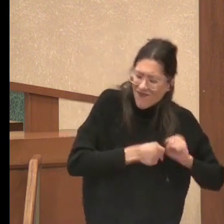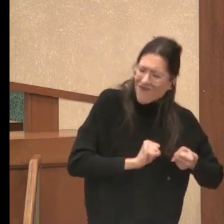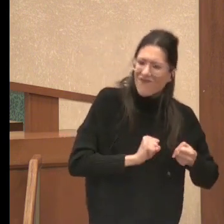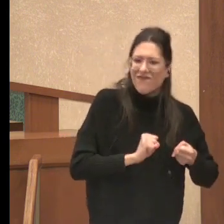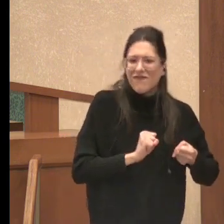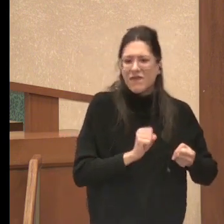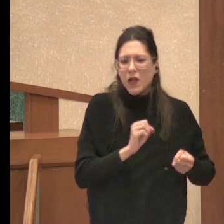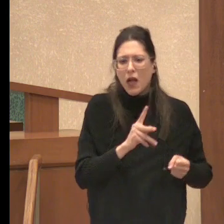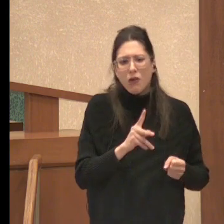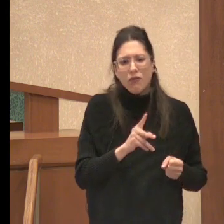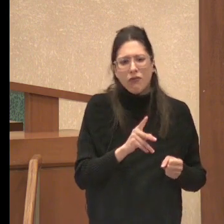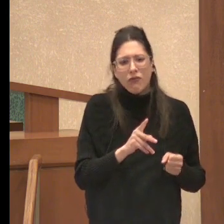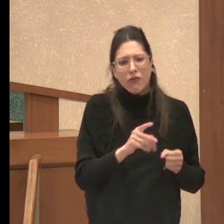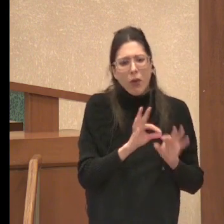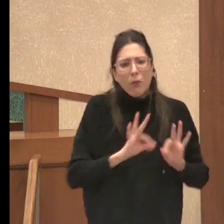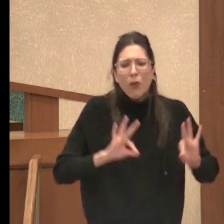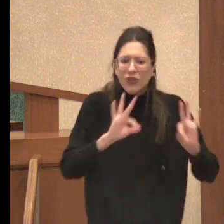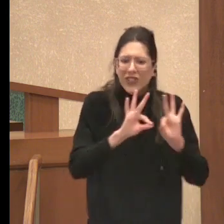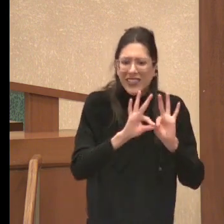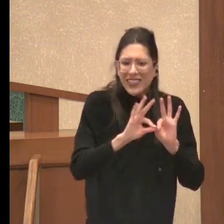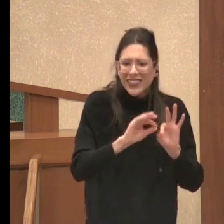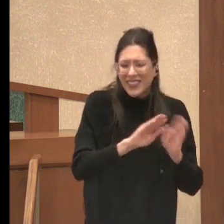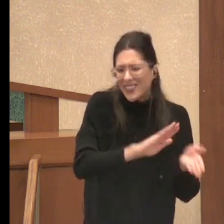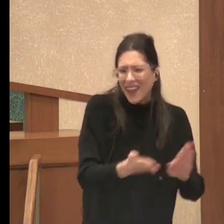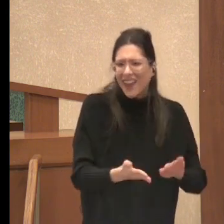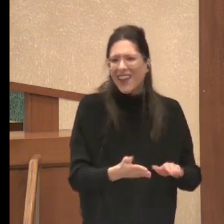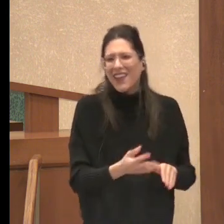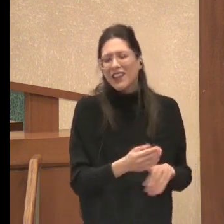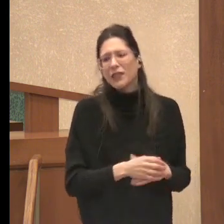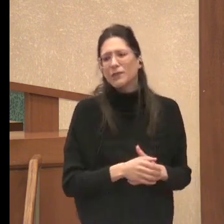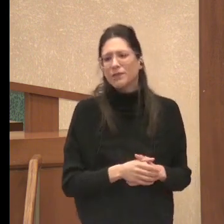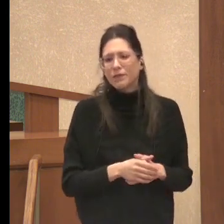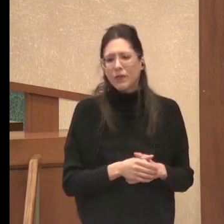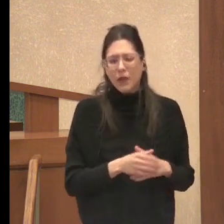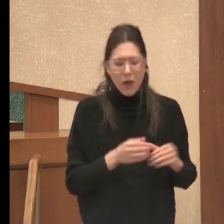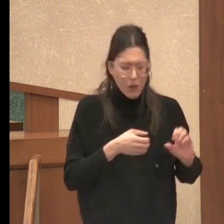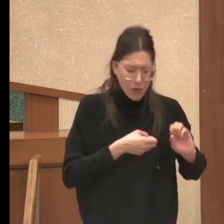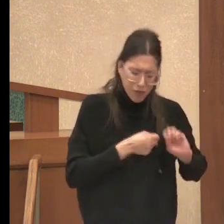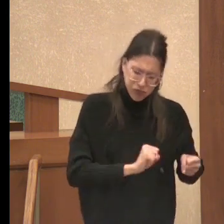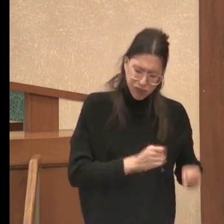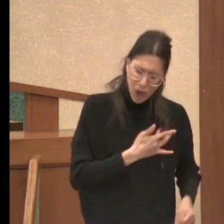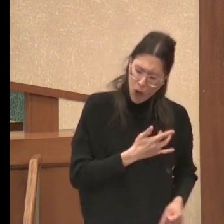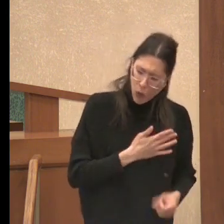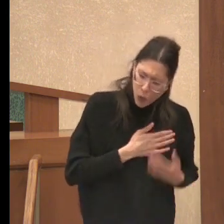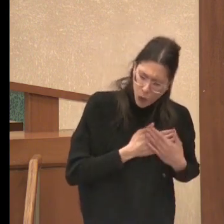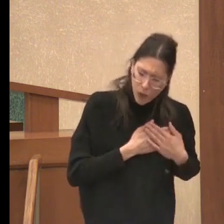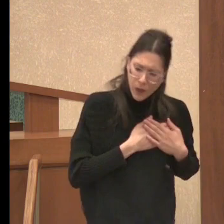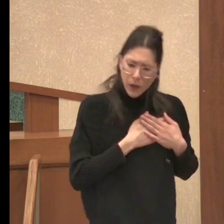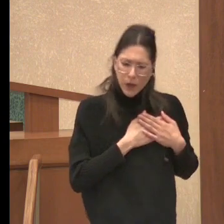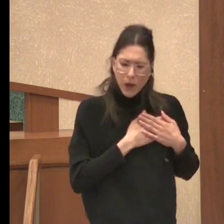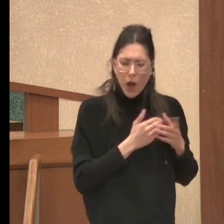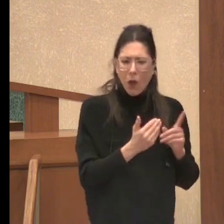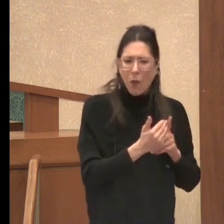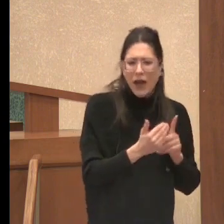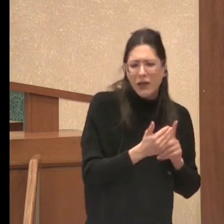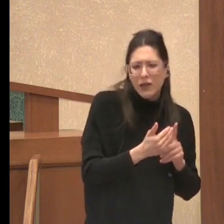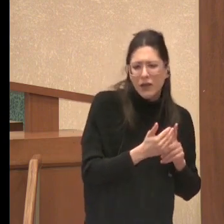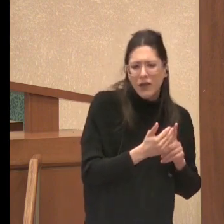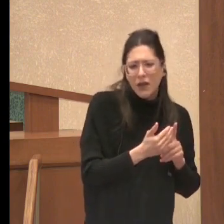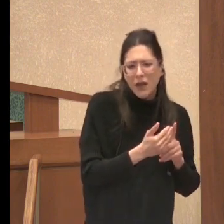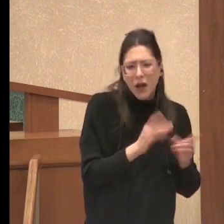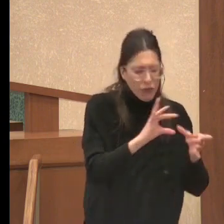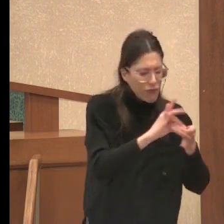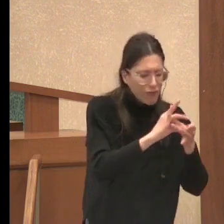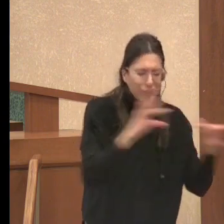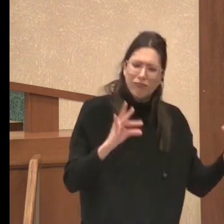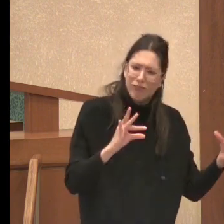of a loved one, someone so very close to us, a painful reminder of broken